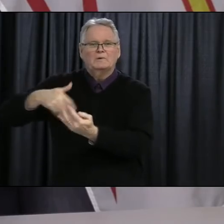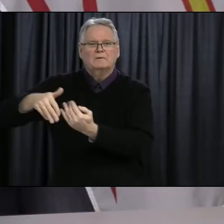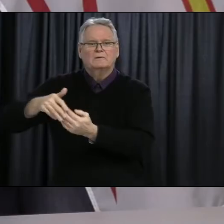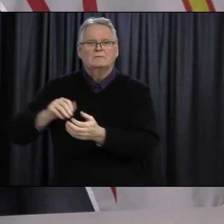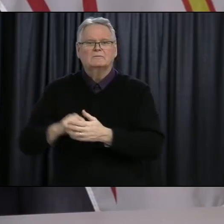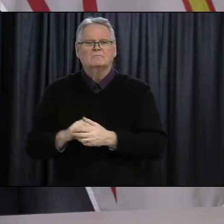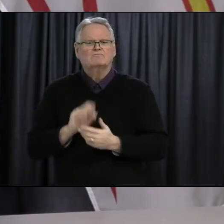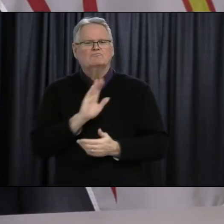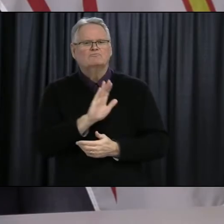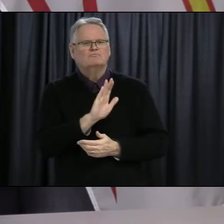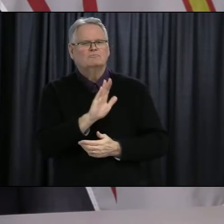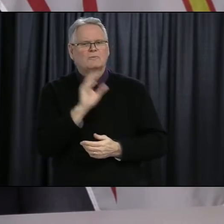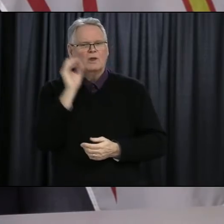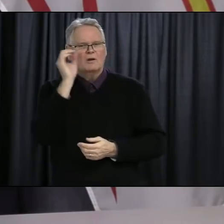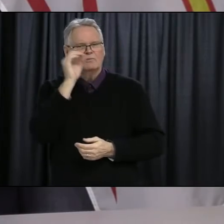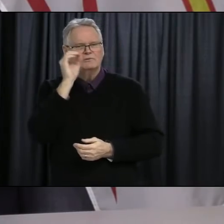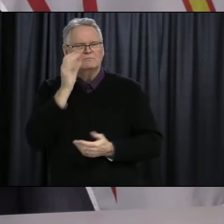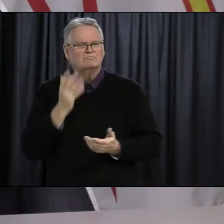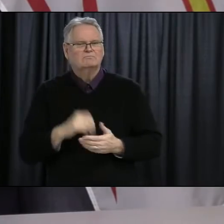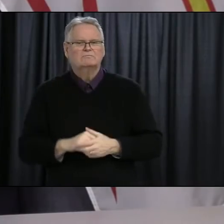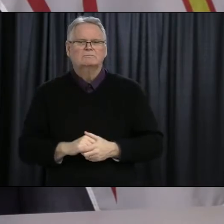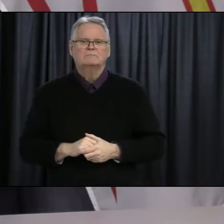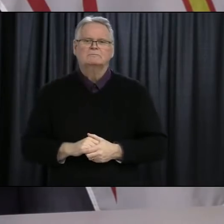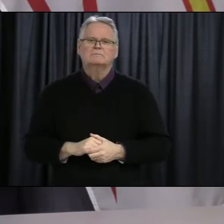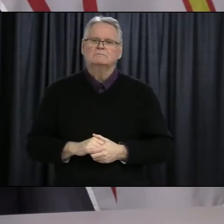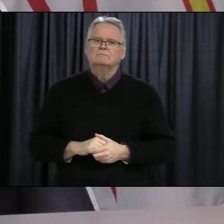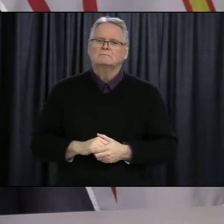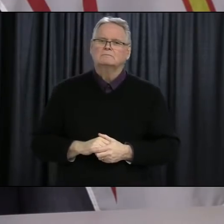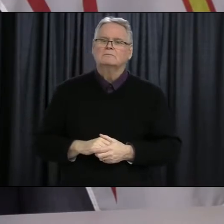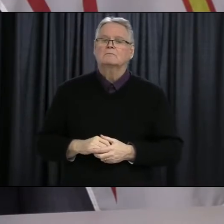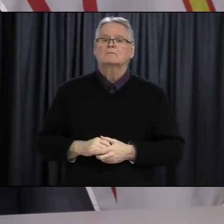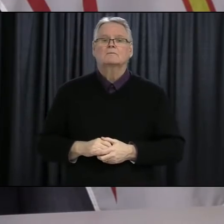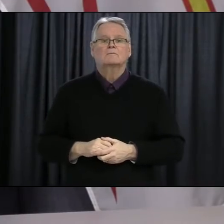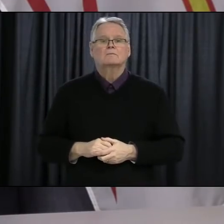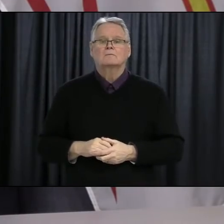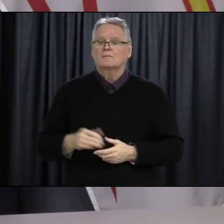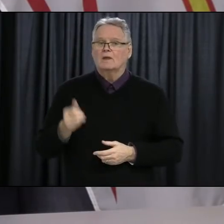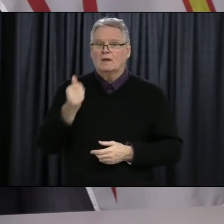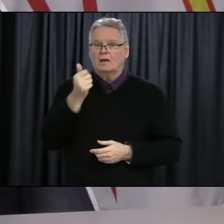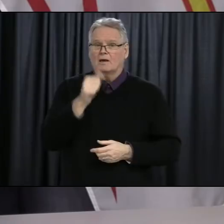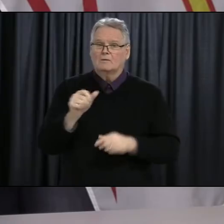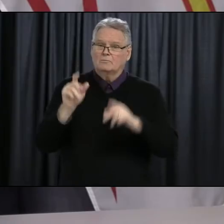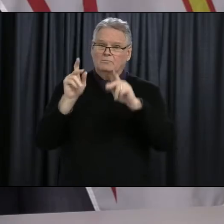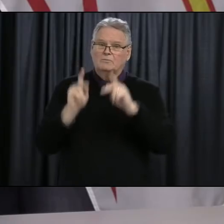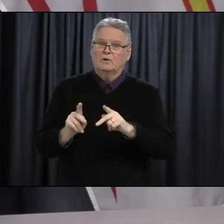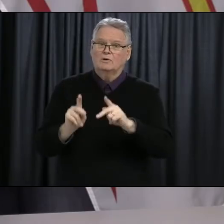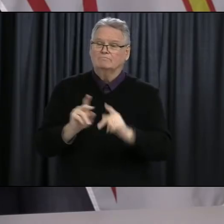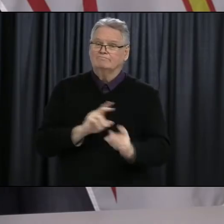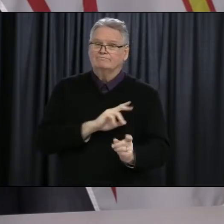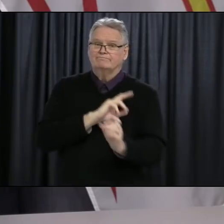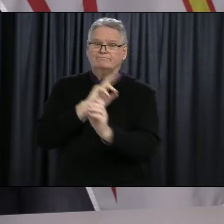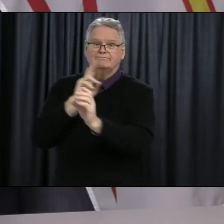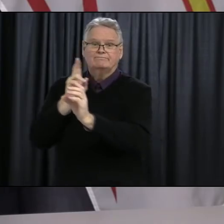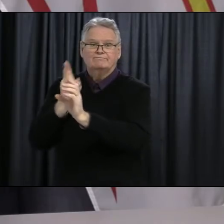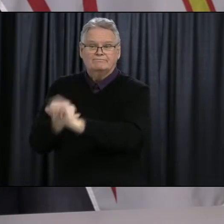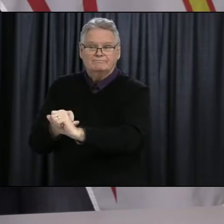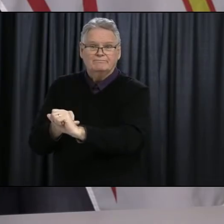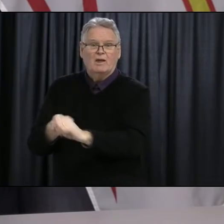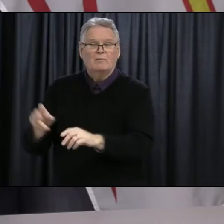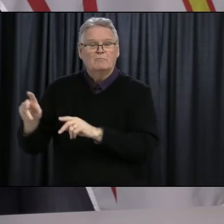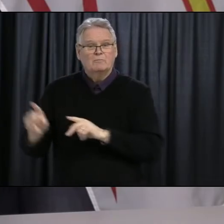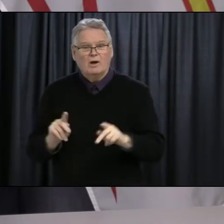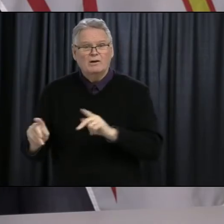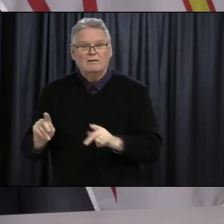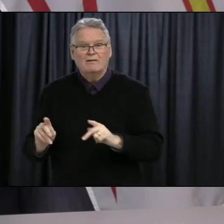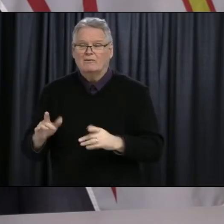gathering or any event that a case attended will certainly be investigated. And